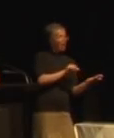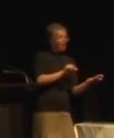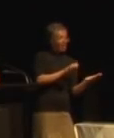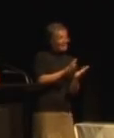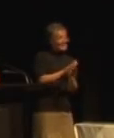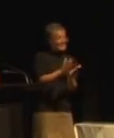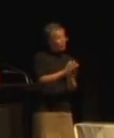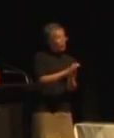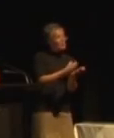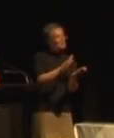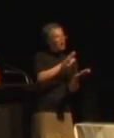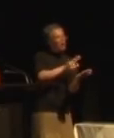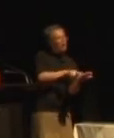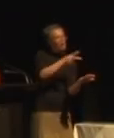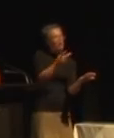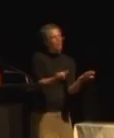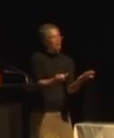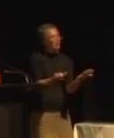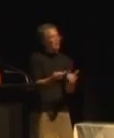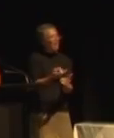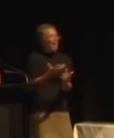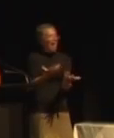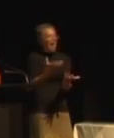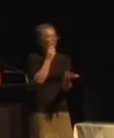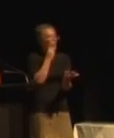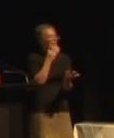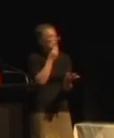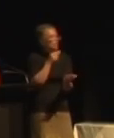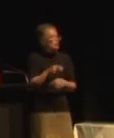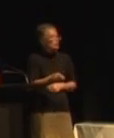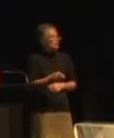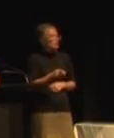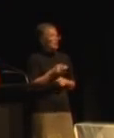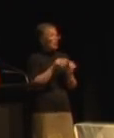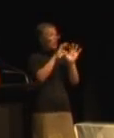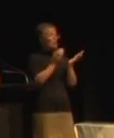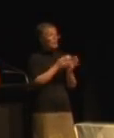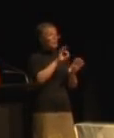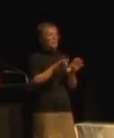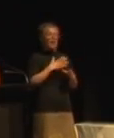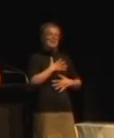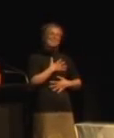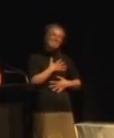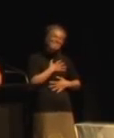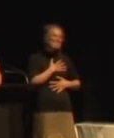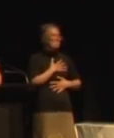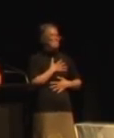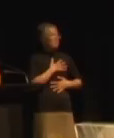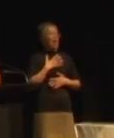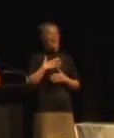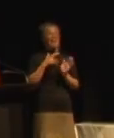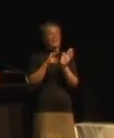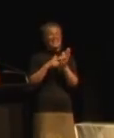that they could use. I'm still very passionate about accessibility and universal design. I love that NDF